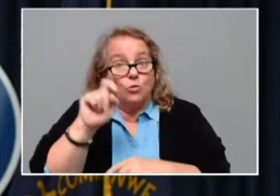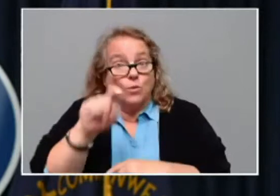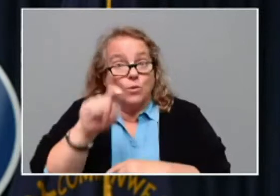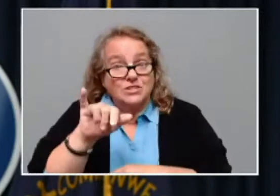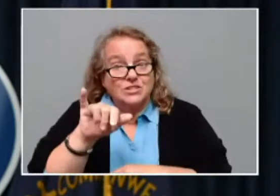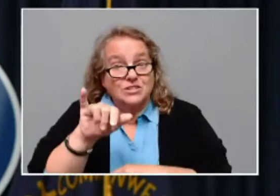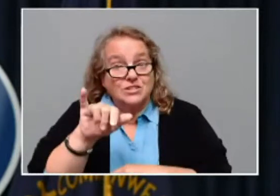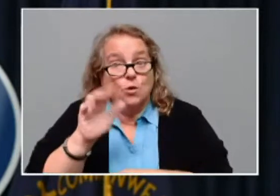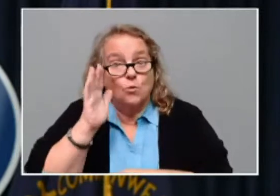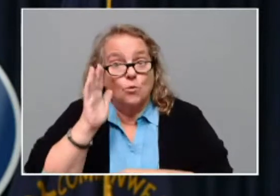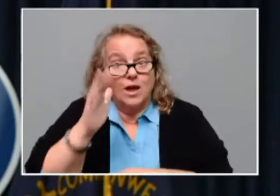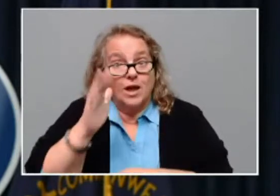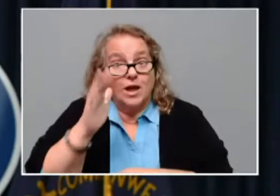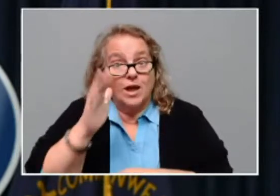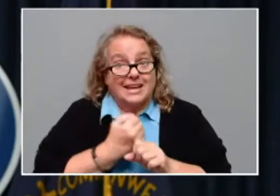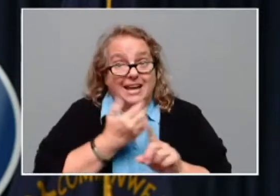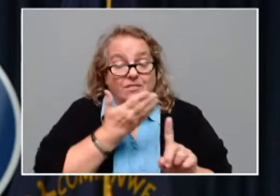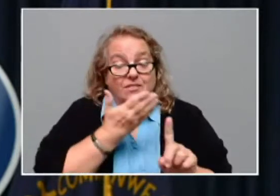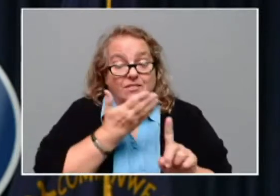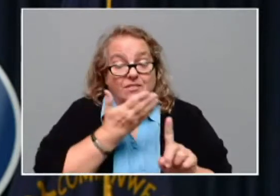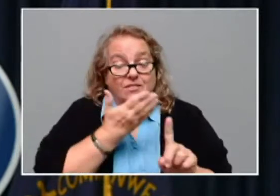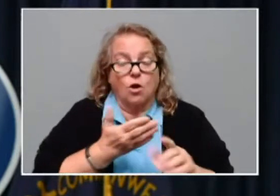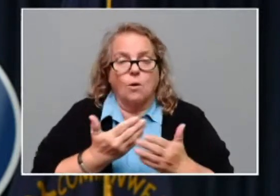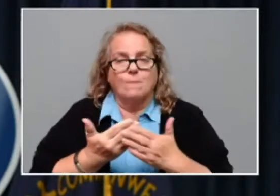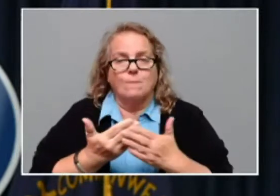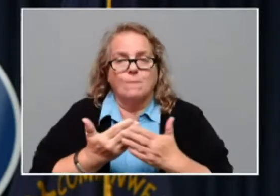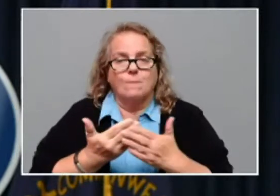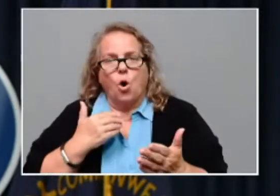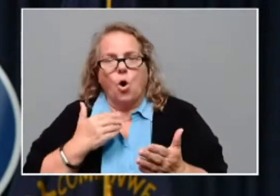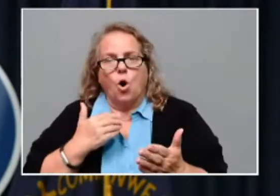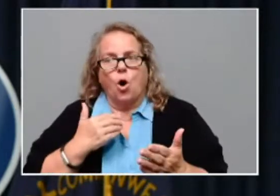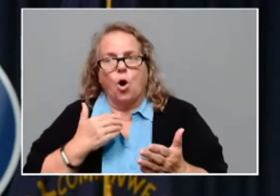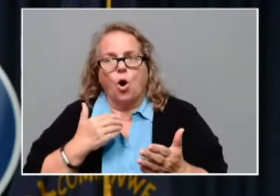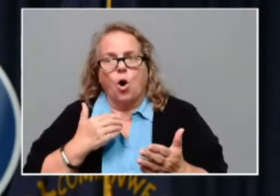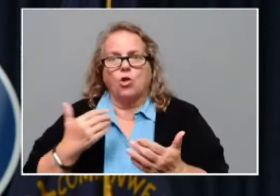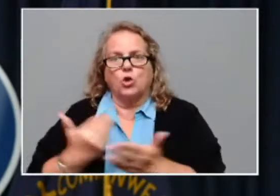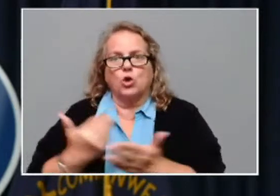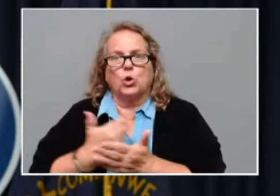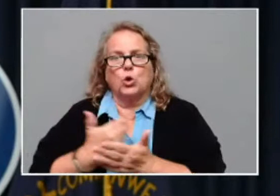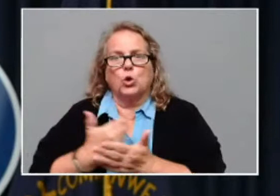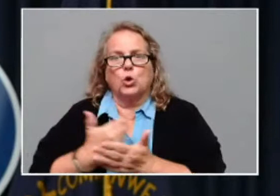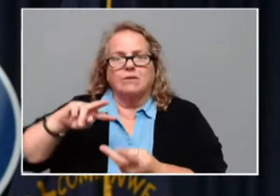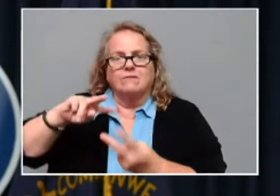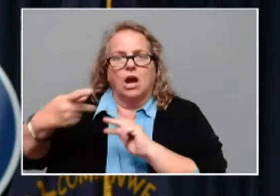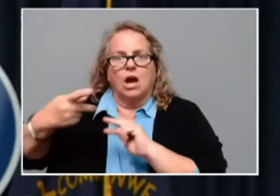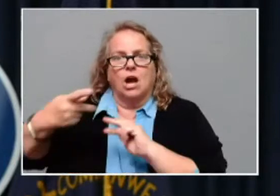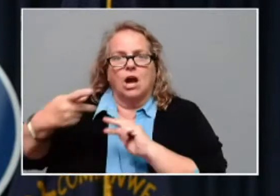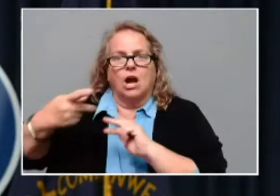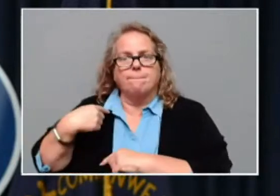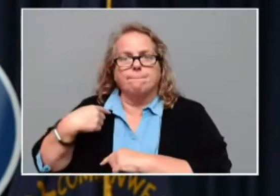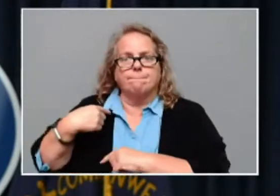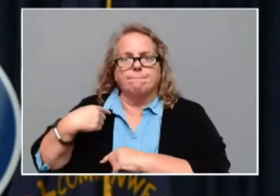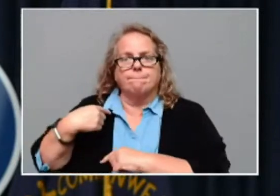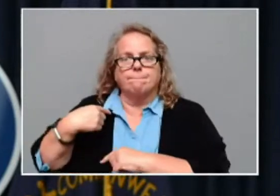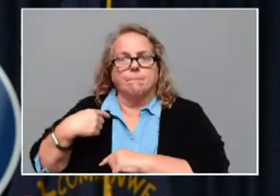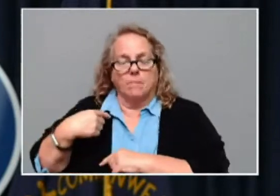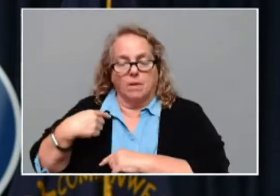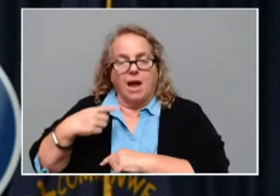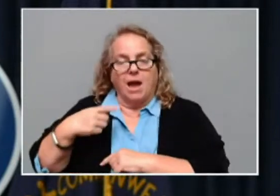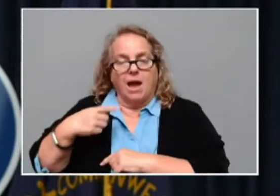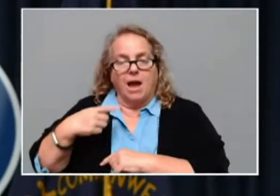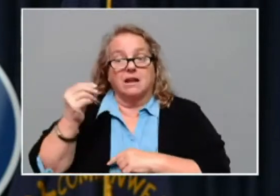the smaller group of unvaccinated Kentuckians, but perhaps in an even deadlier way than our current